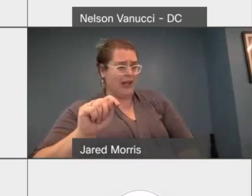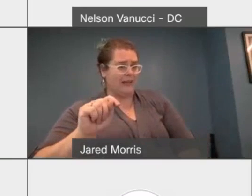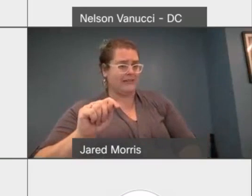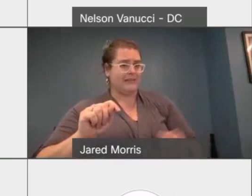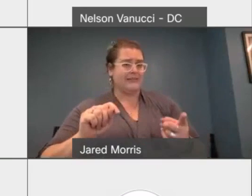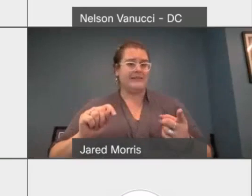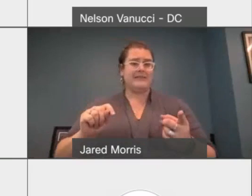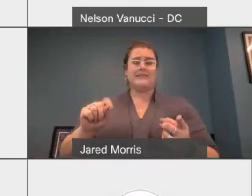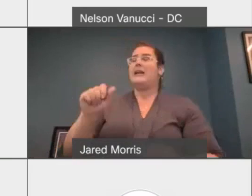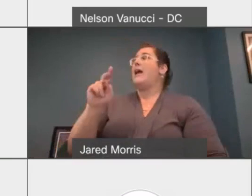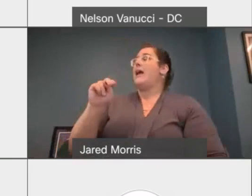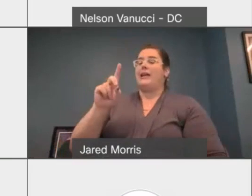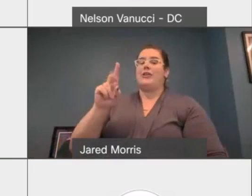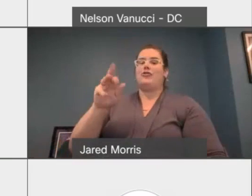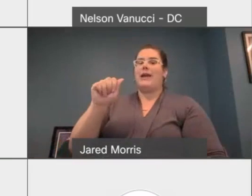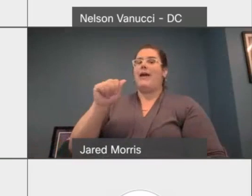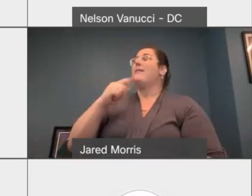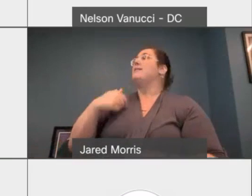okay.